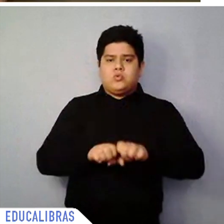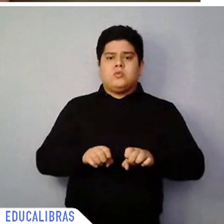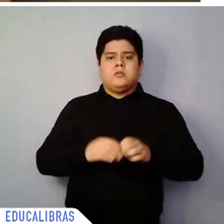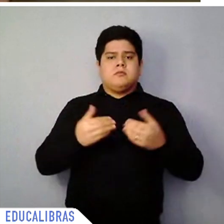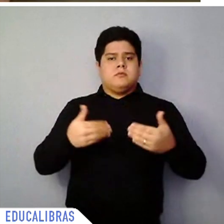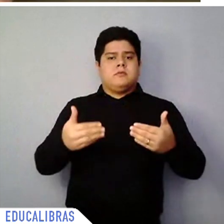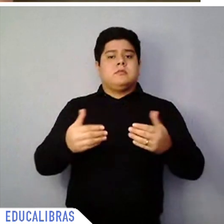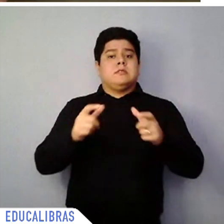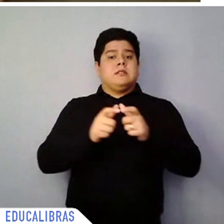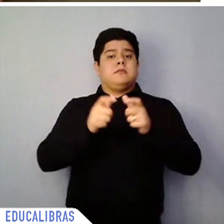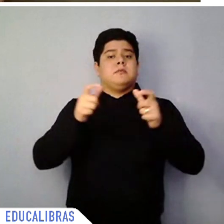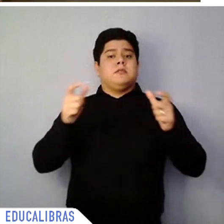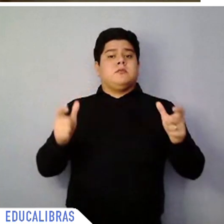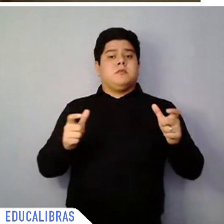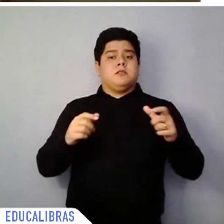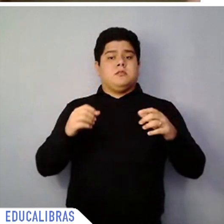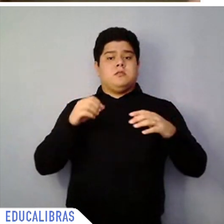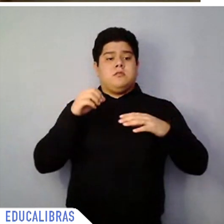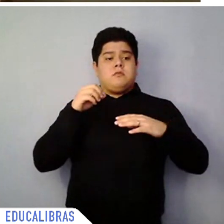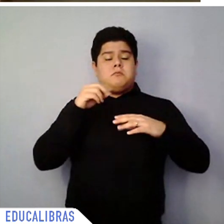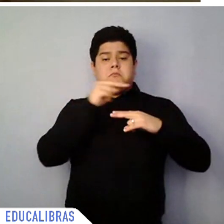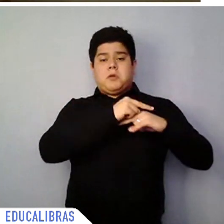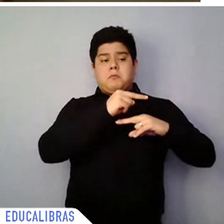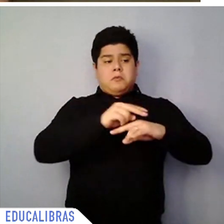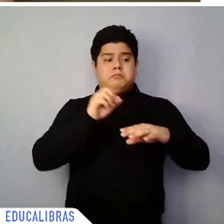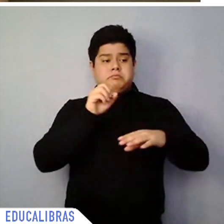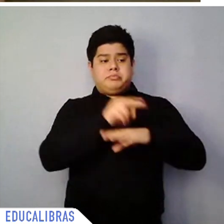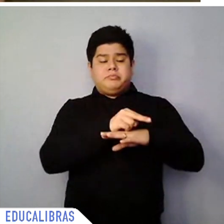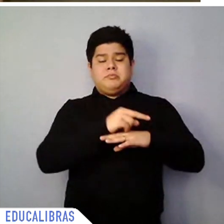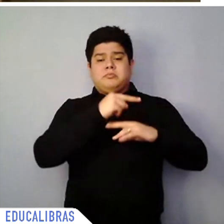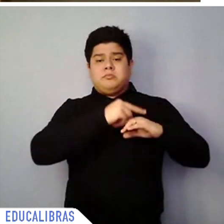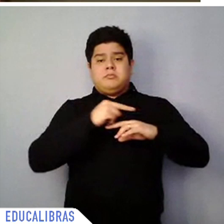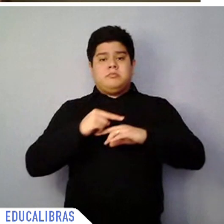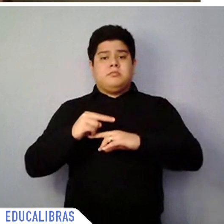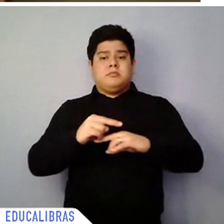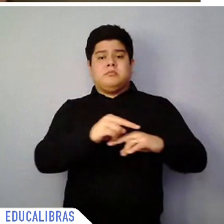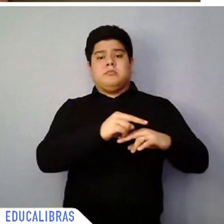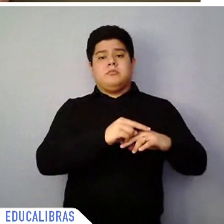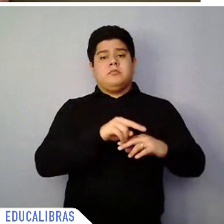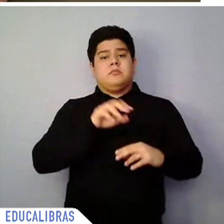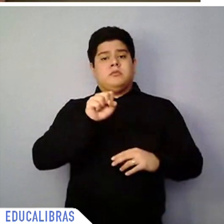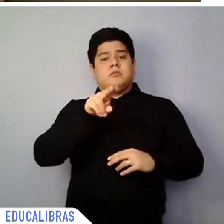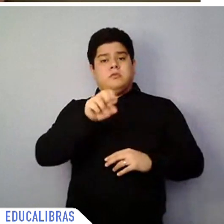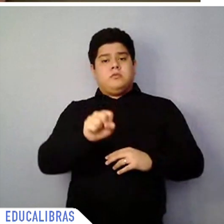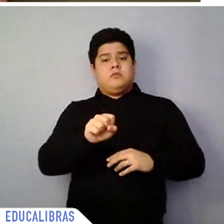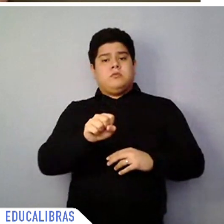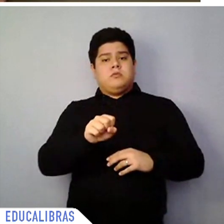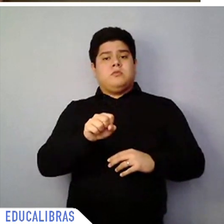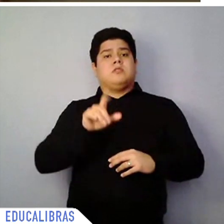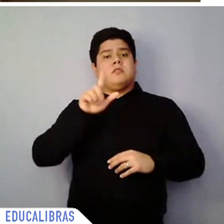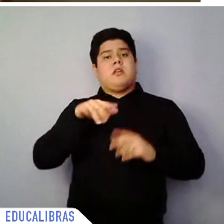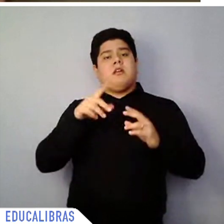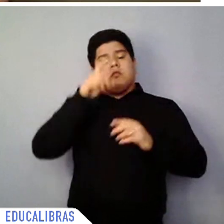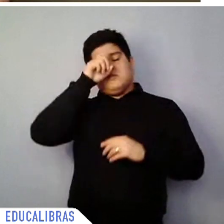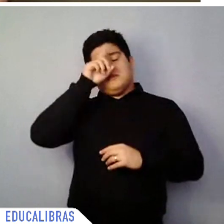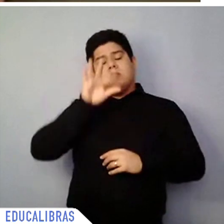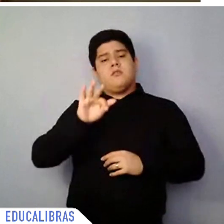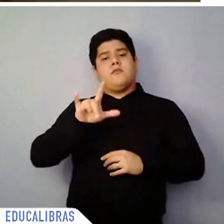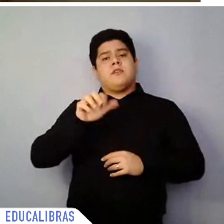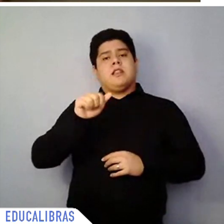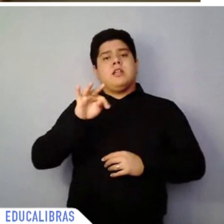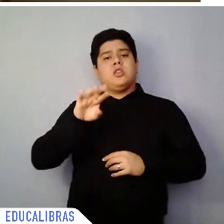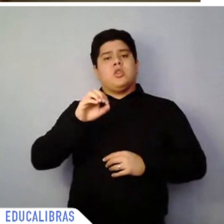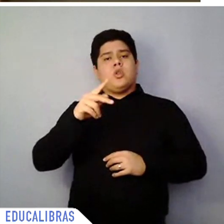It works most of the time with structures that